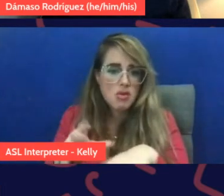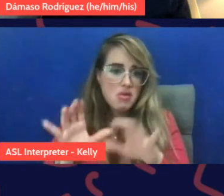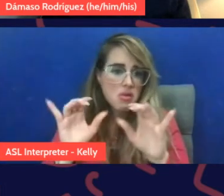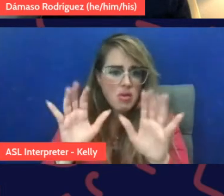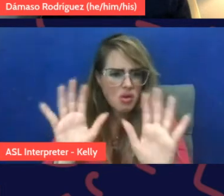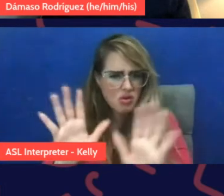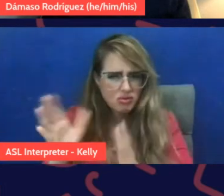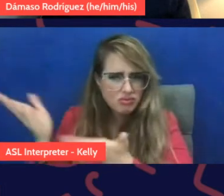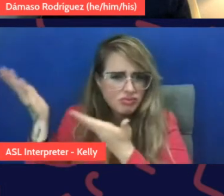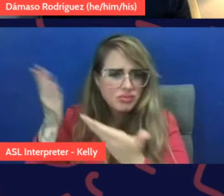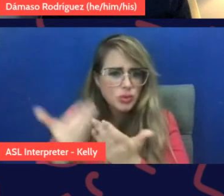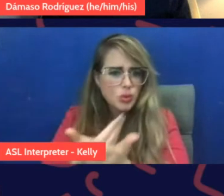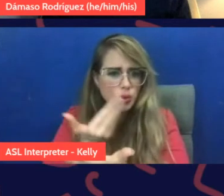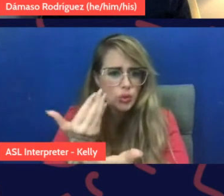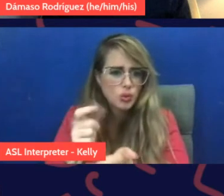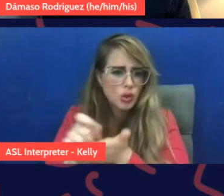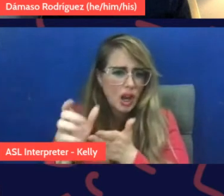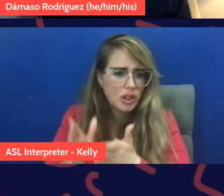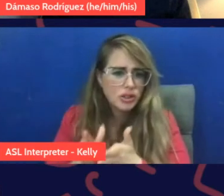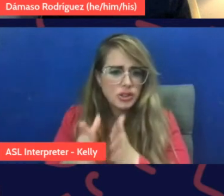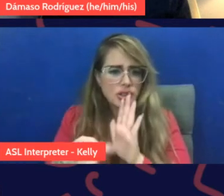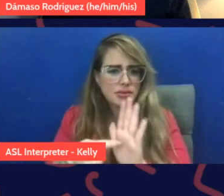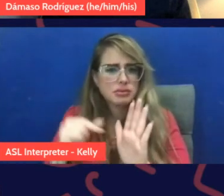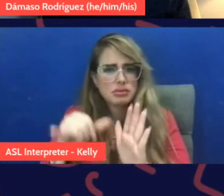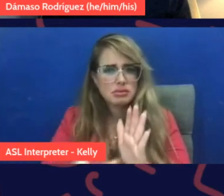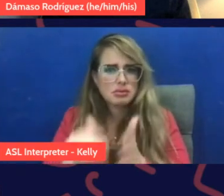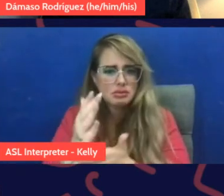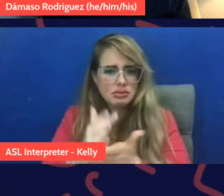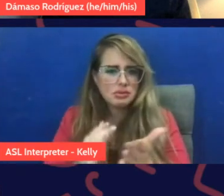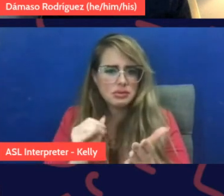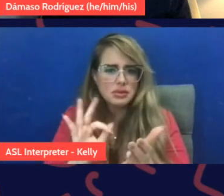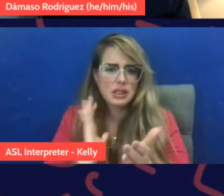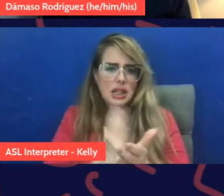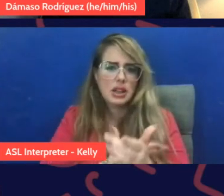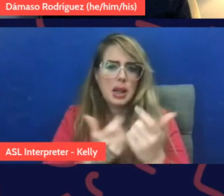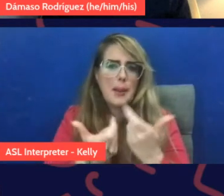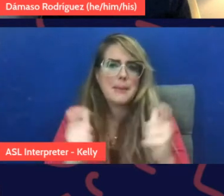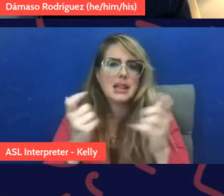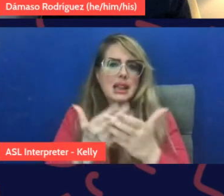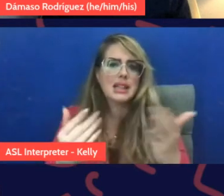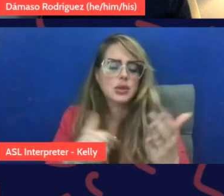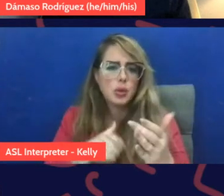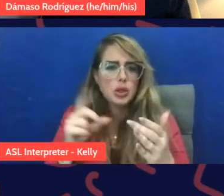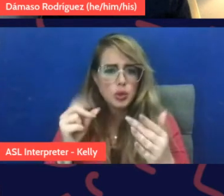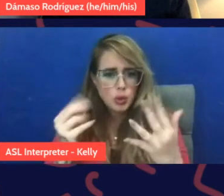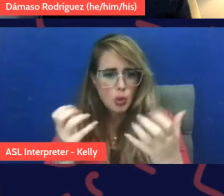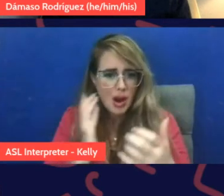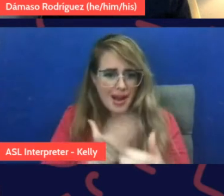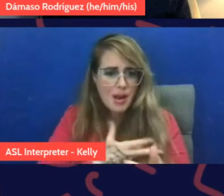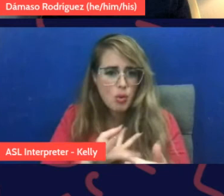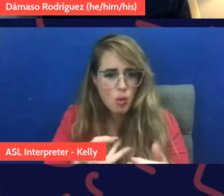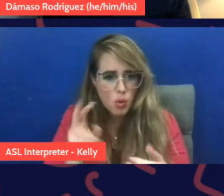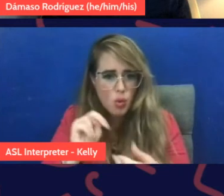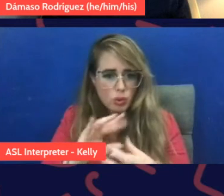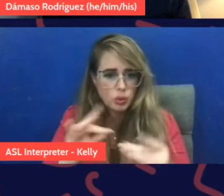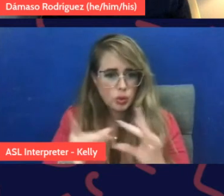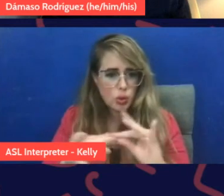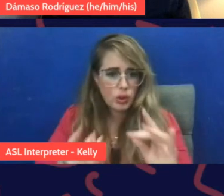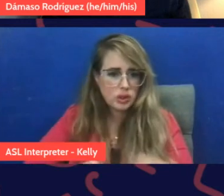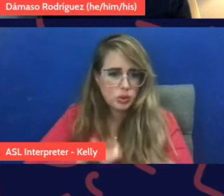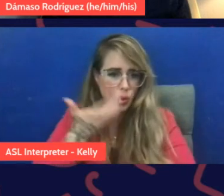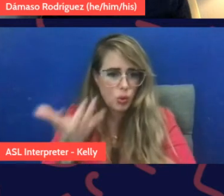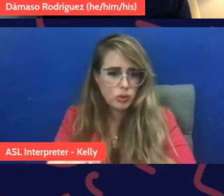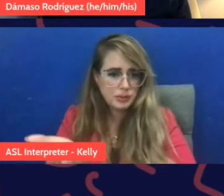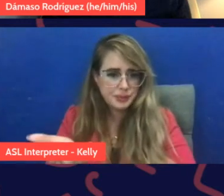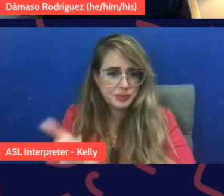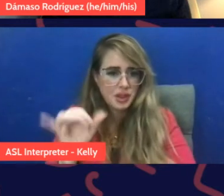that. That's part of the whole, one of the biggest things I think is that we do want our own stories told. You know,